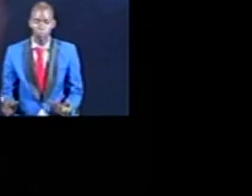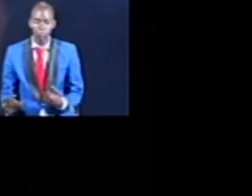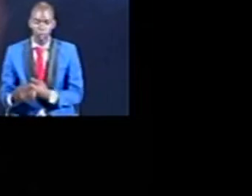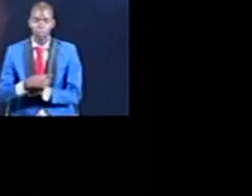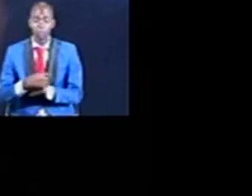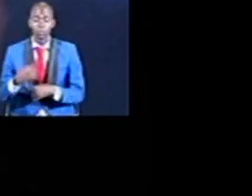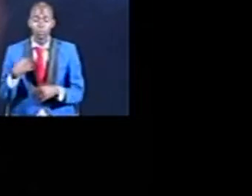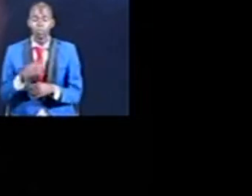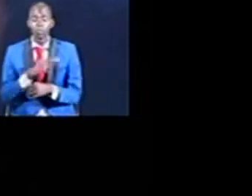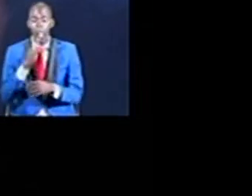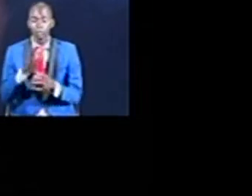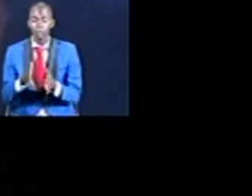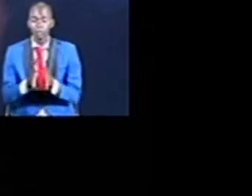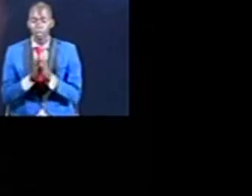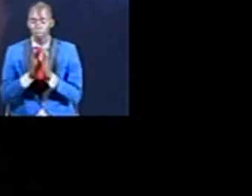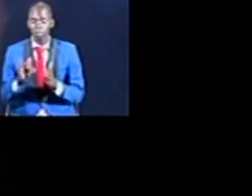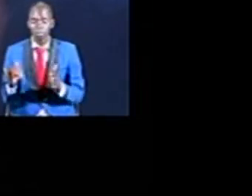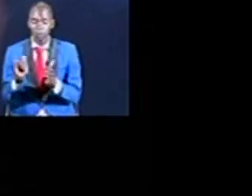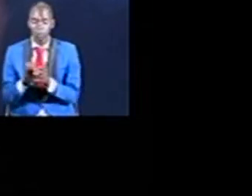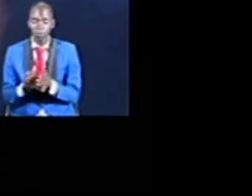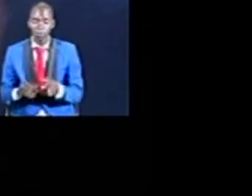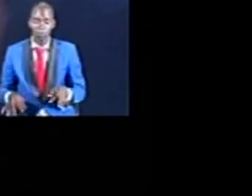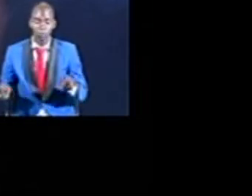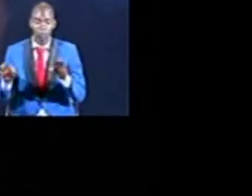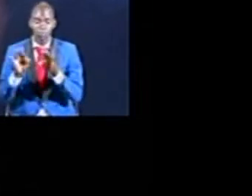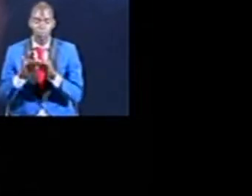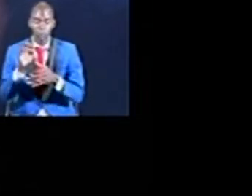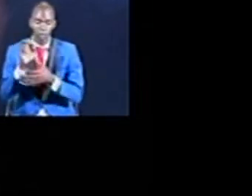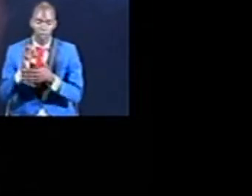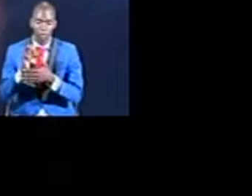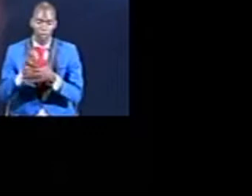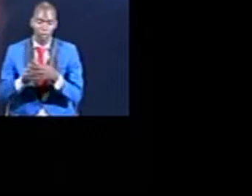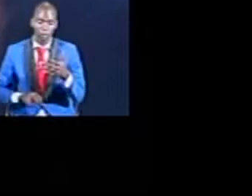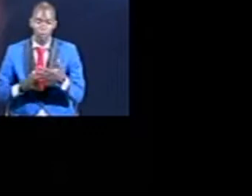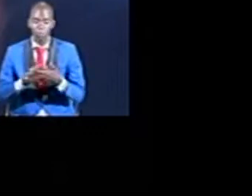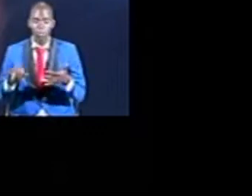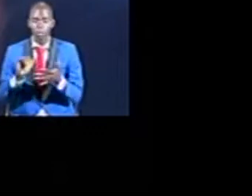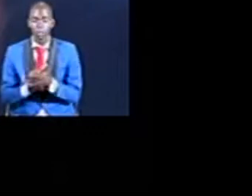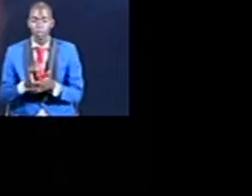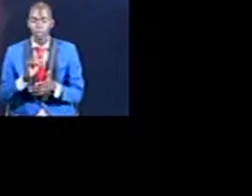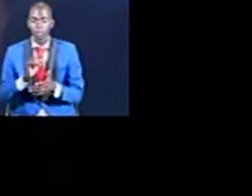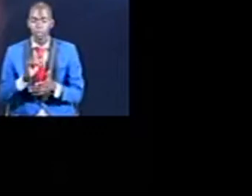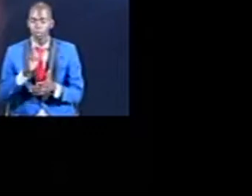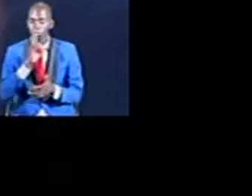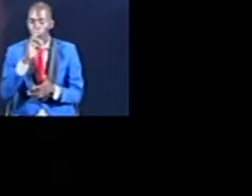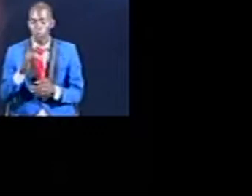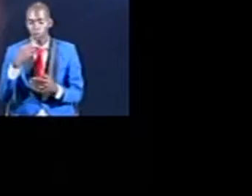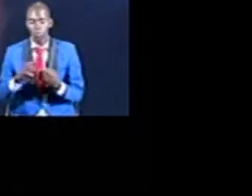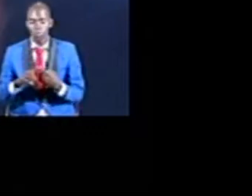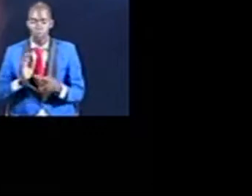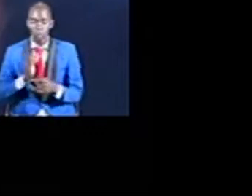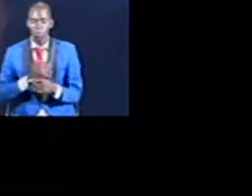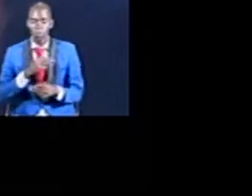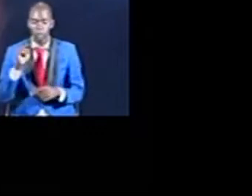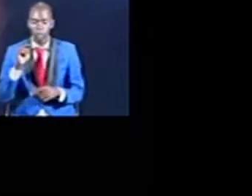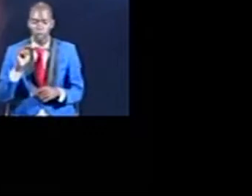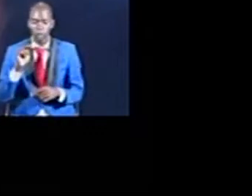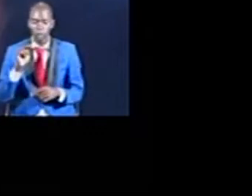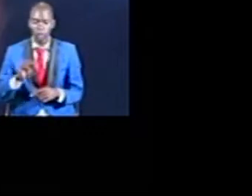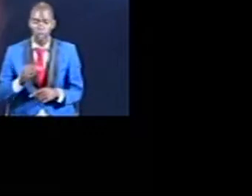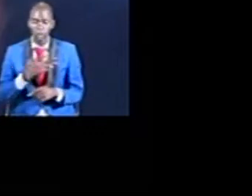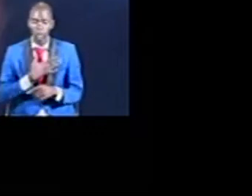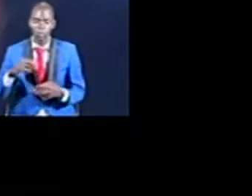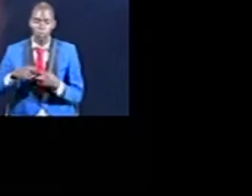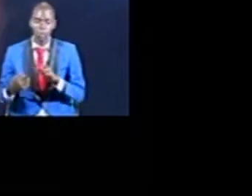We're asking that relevant passages that really speak to our present needs and problems, spiritually